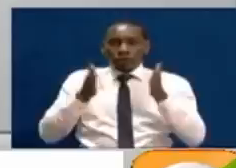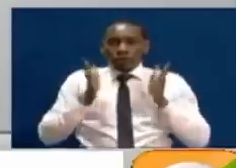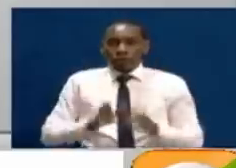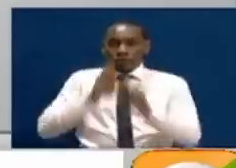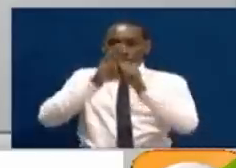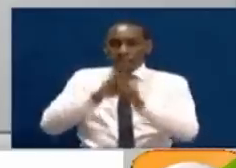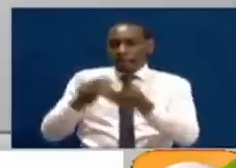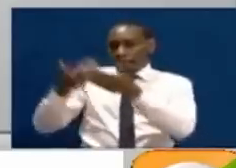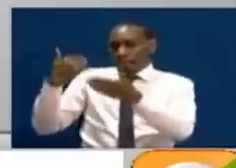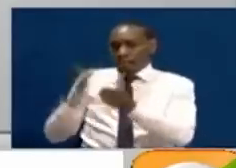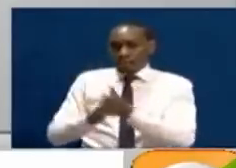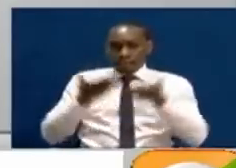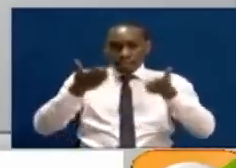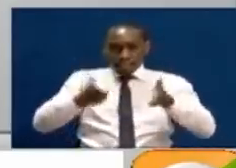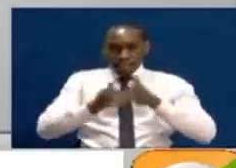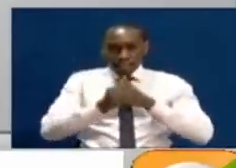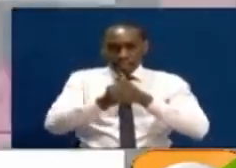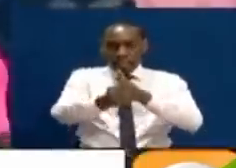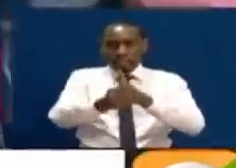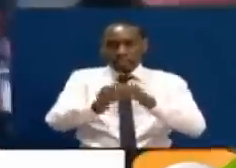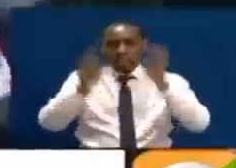present dictatorships, end of quote.